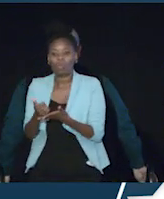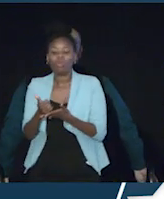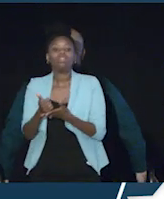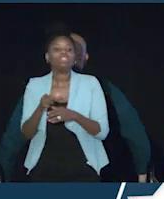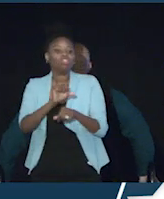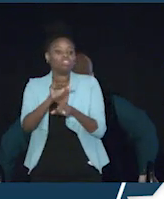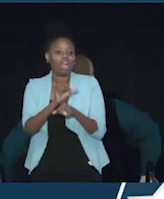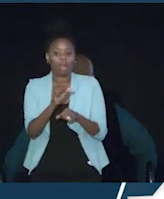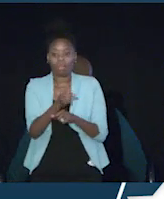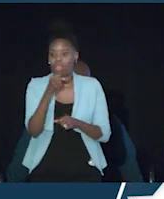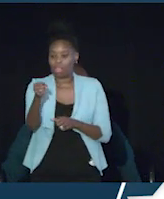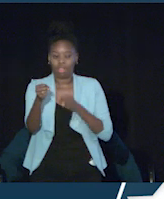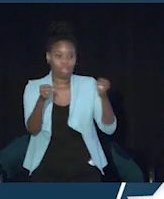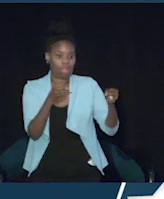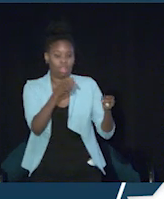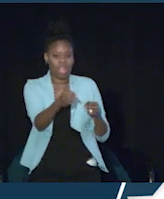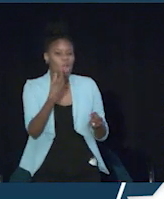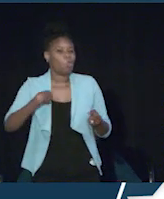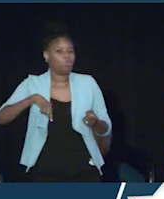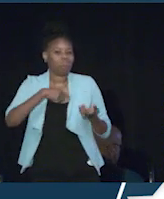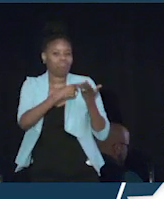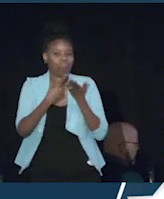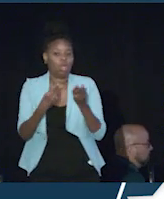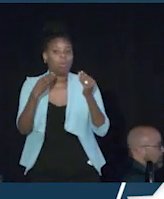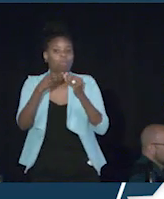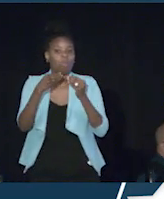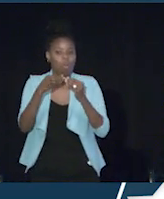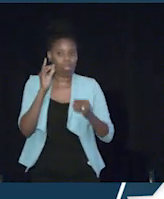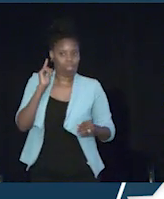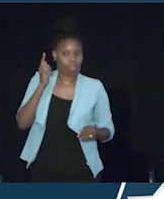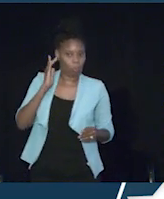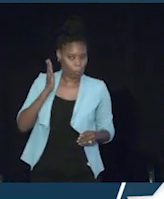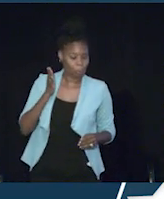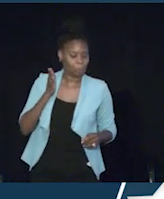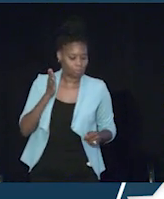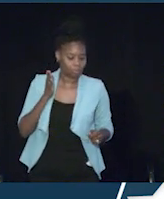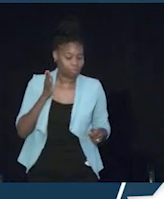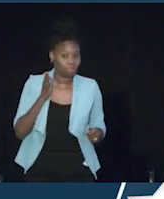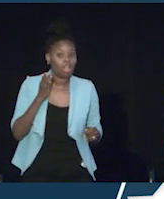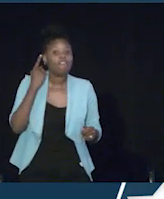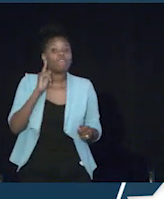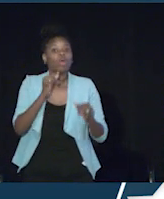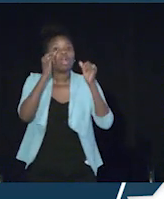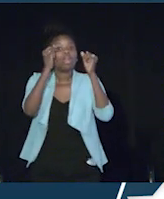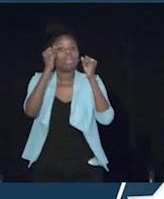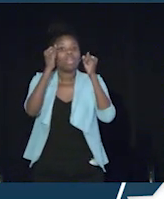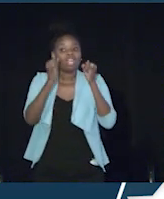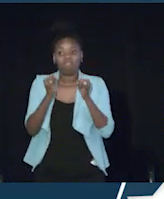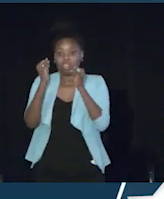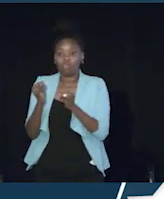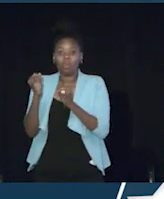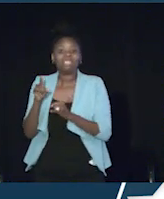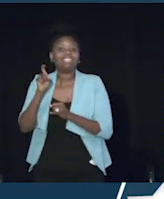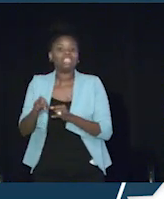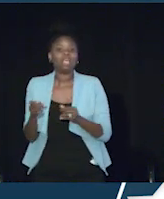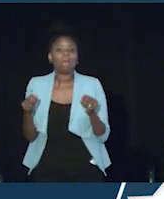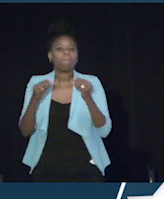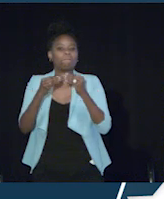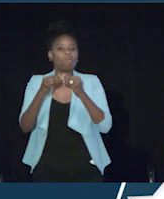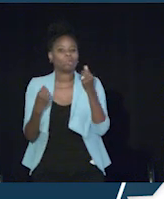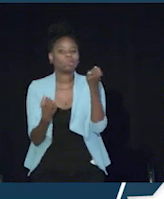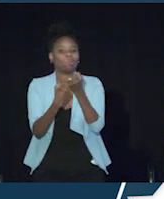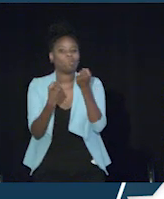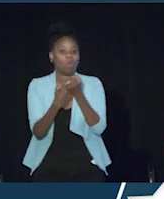going to be talking a little bit more about those programs in a little bit. And for our individuals who need more intensive support